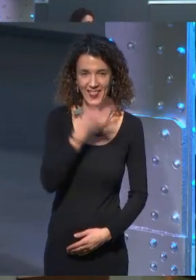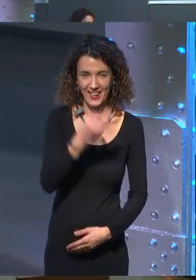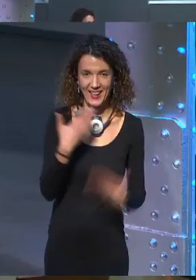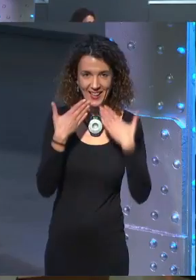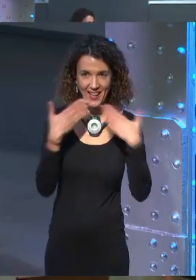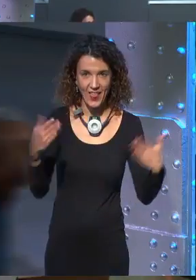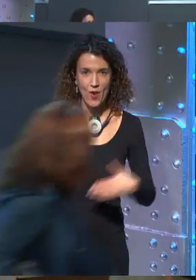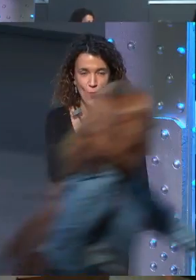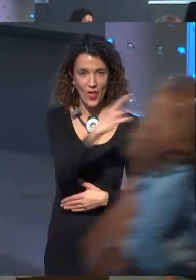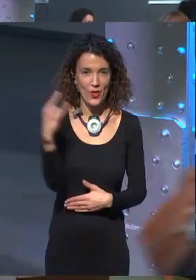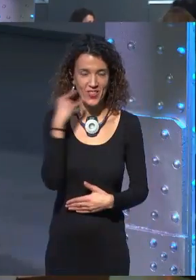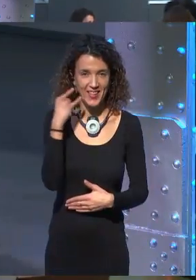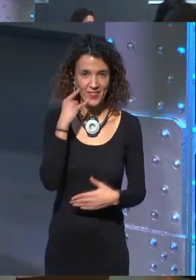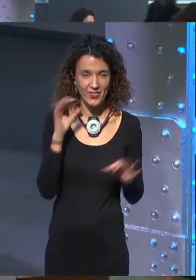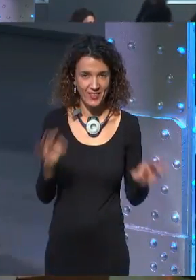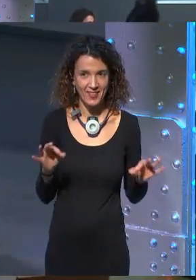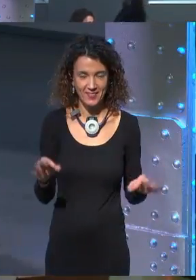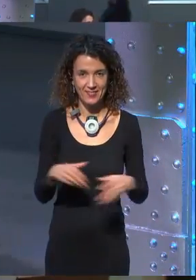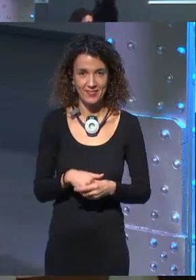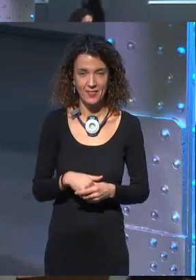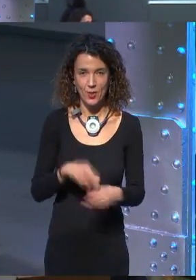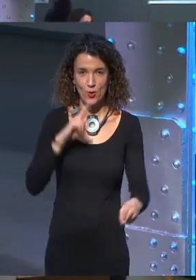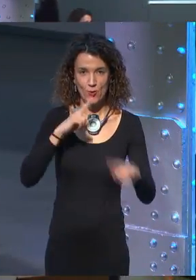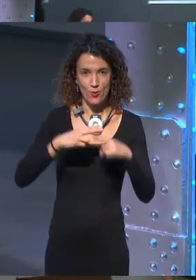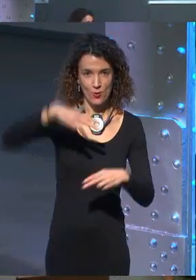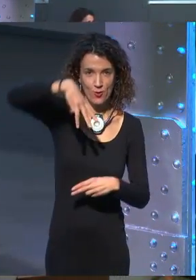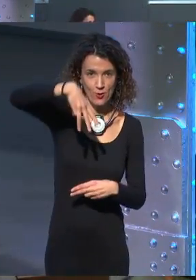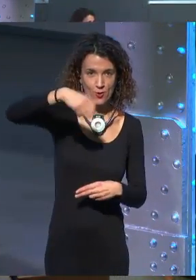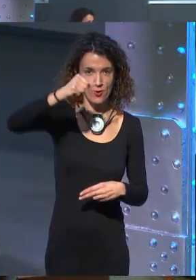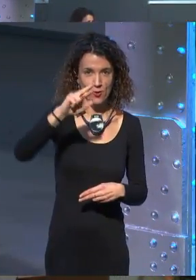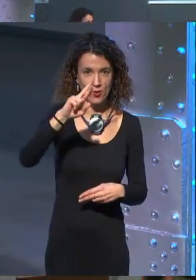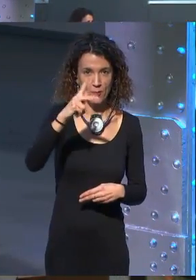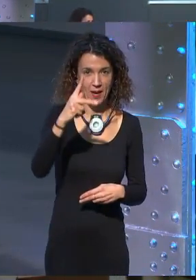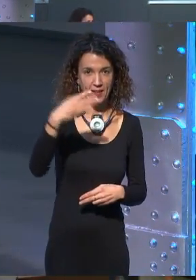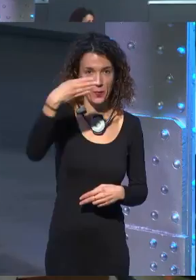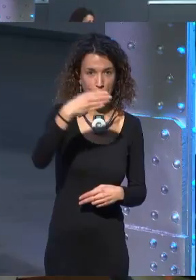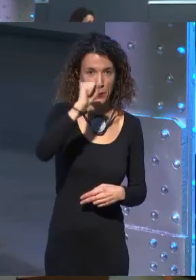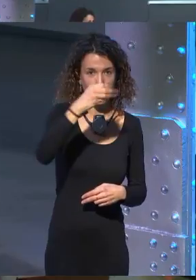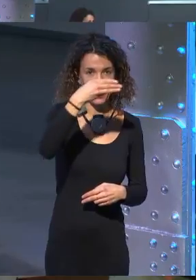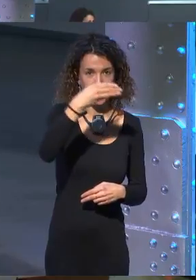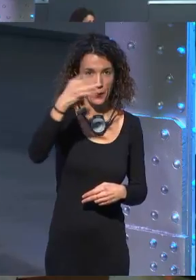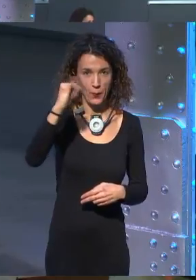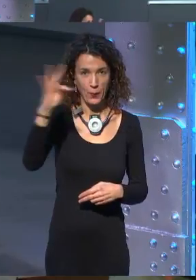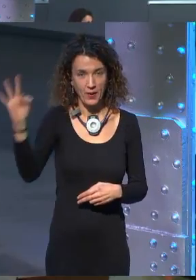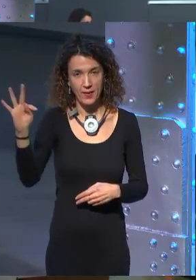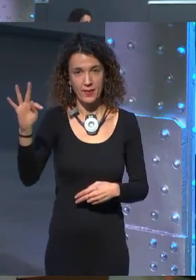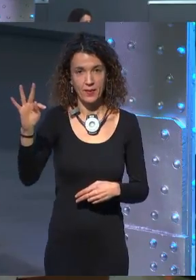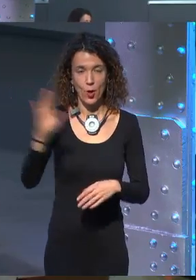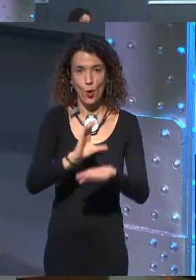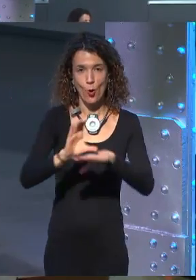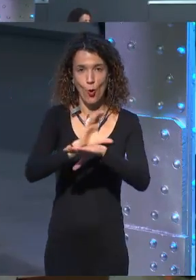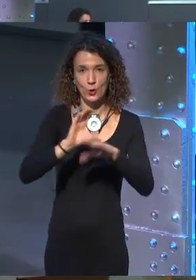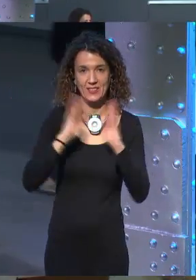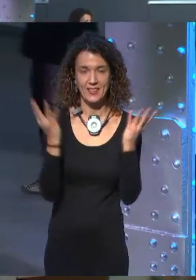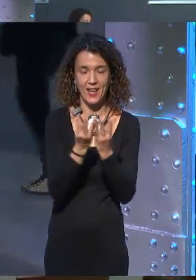Buenas tardes. Good afternoon. My name is Mark Babbitt. I'm the Chief Operating Officer of the Digital Citizenship Institute, so thank you to Mary Alice